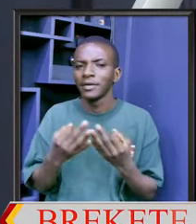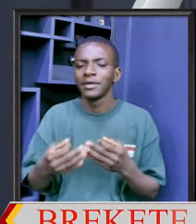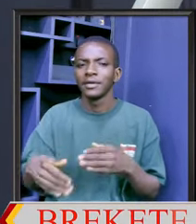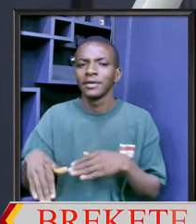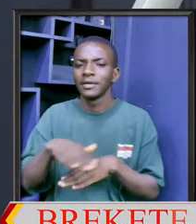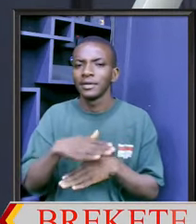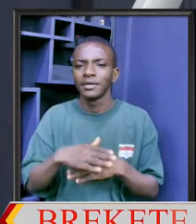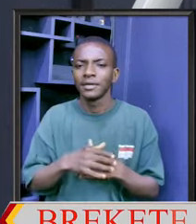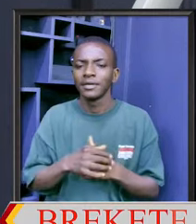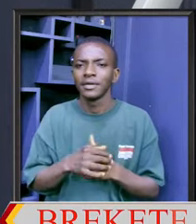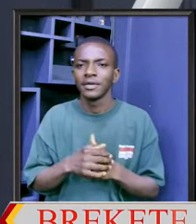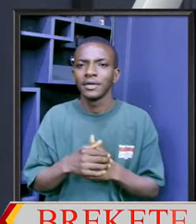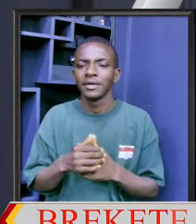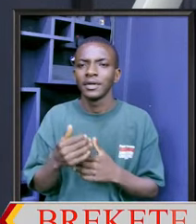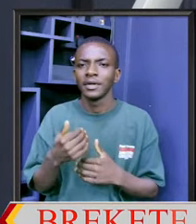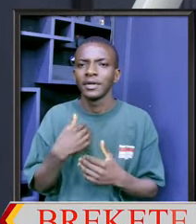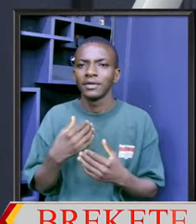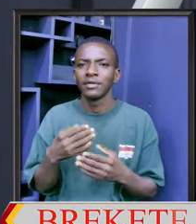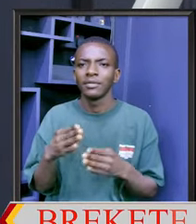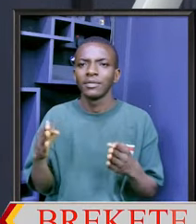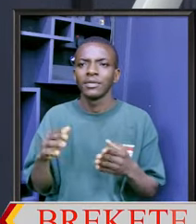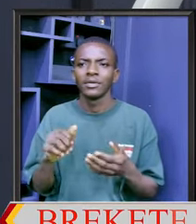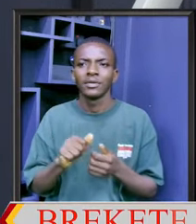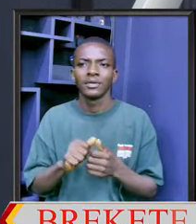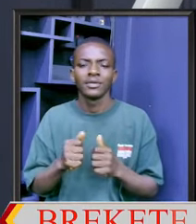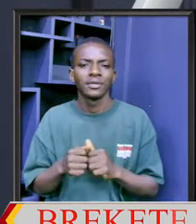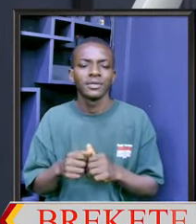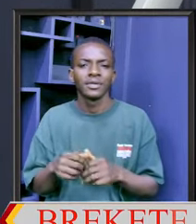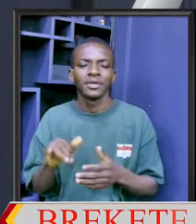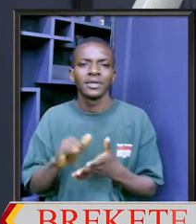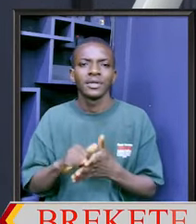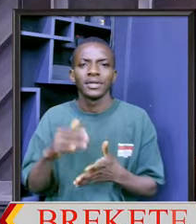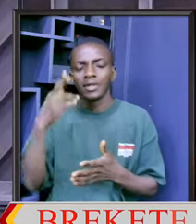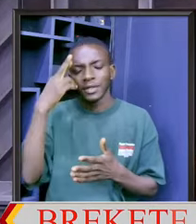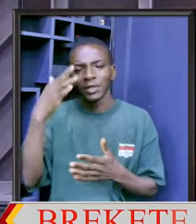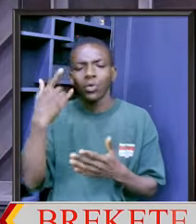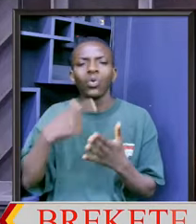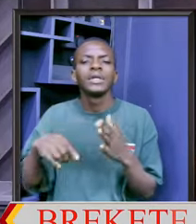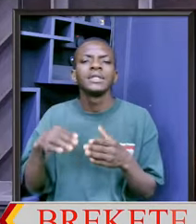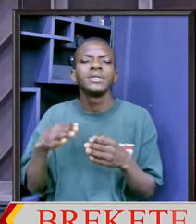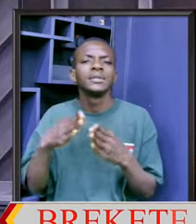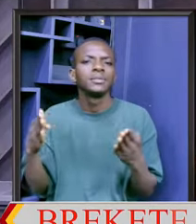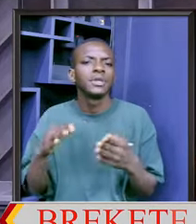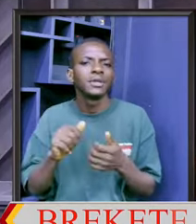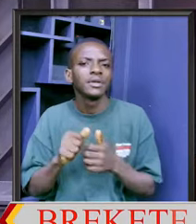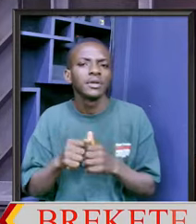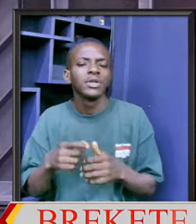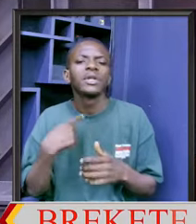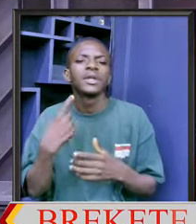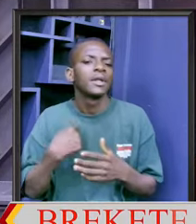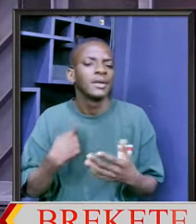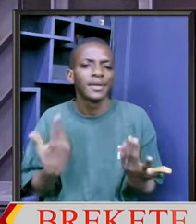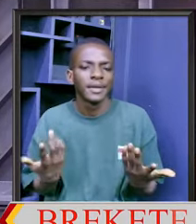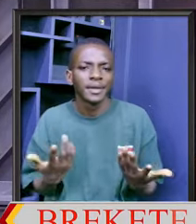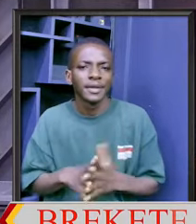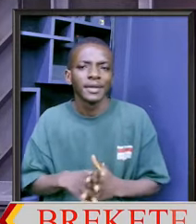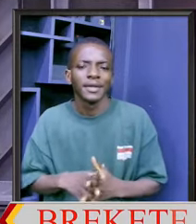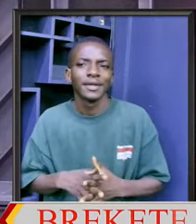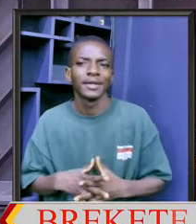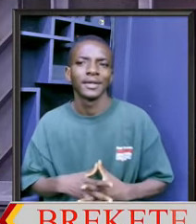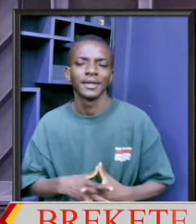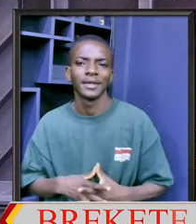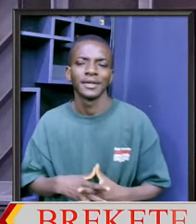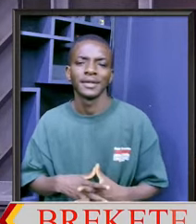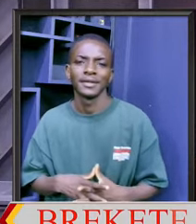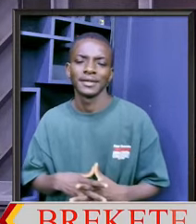No, sir. I have big issues, sir. That is the reason. What is the big issue now? Tell me the big issue. Tell me the big